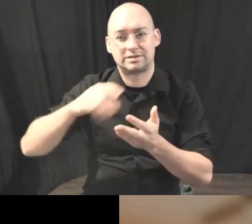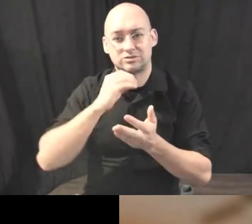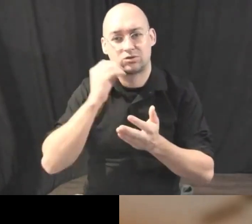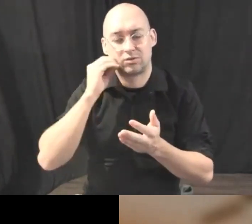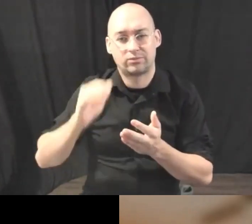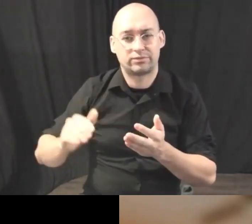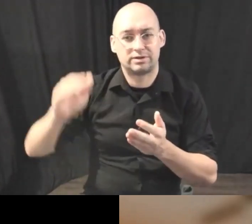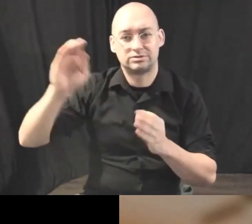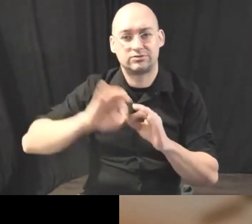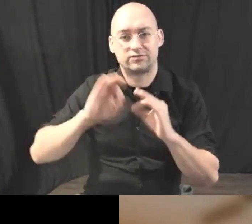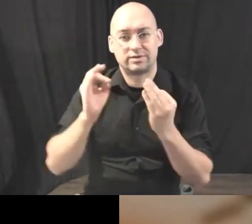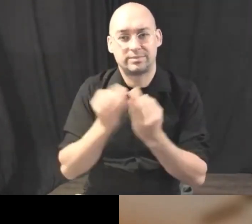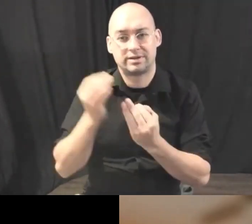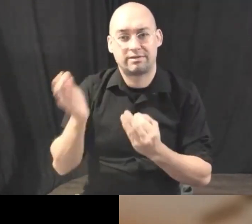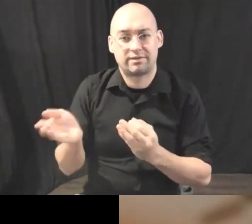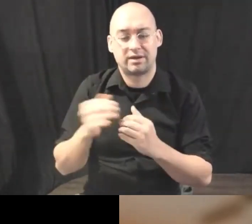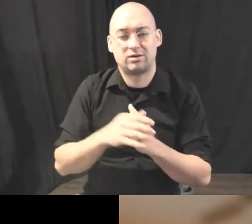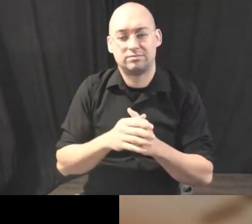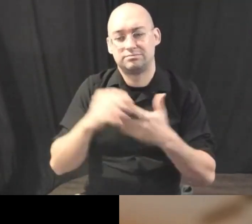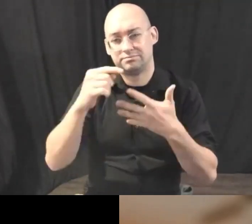family there, and so on and so forth.